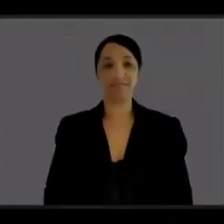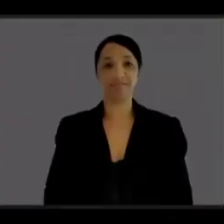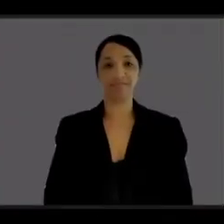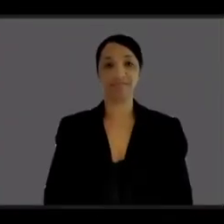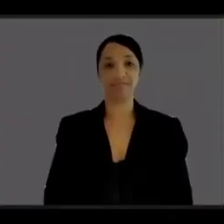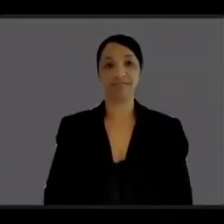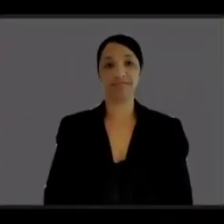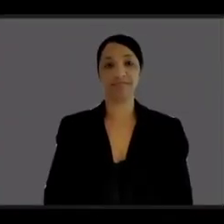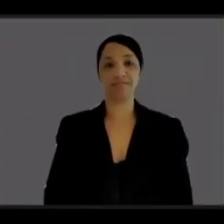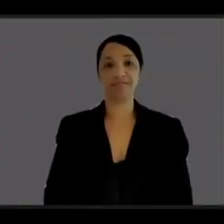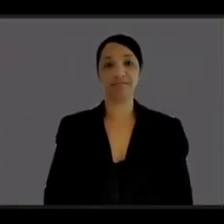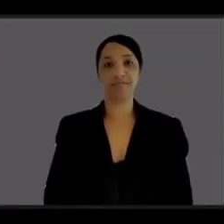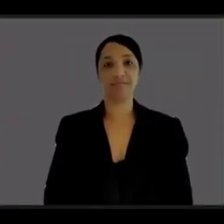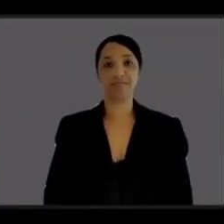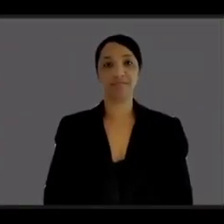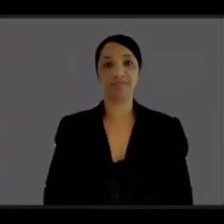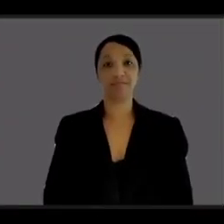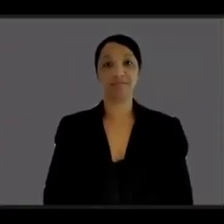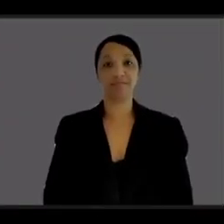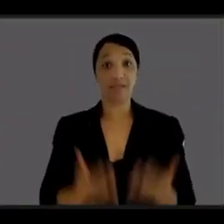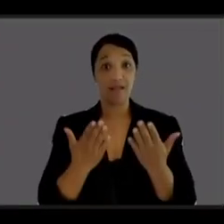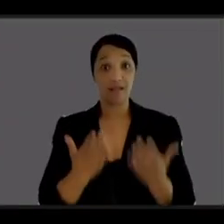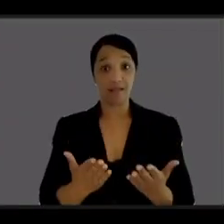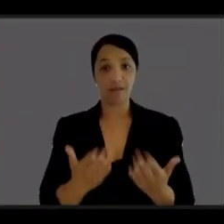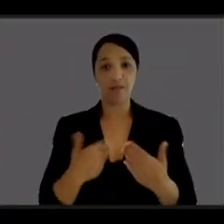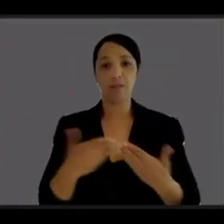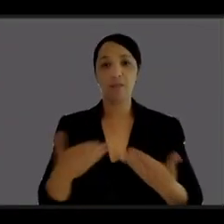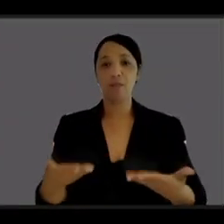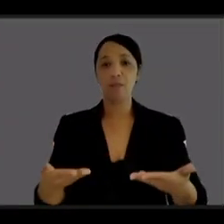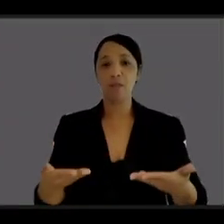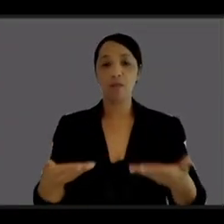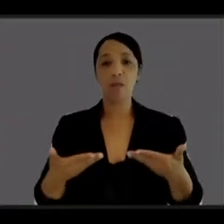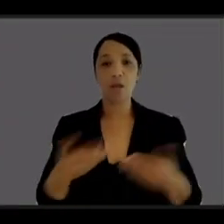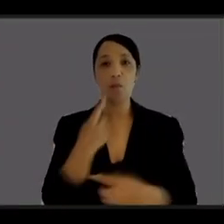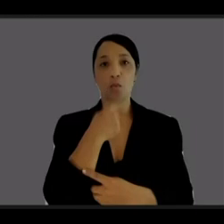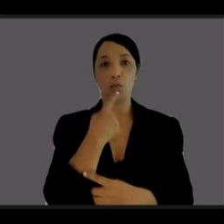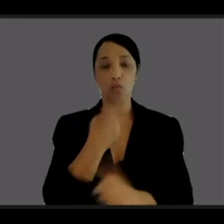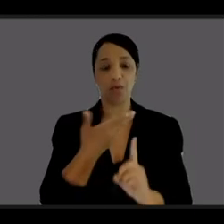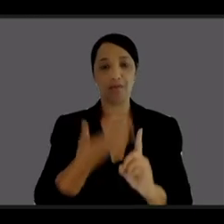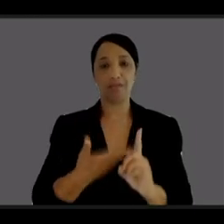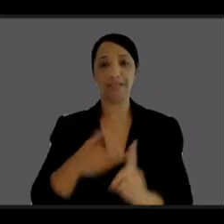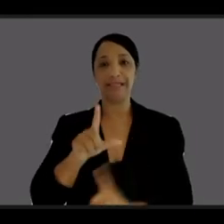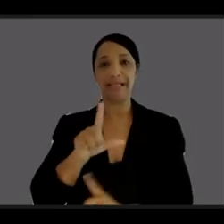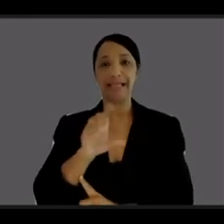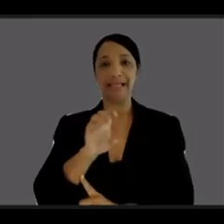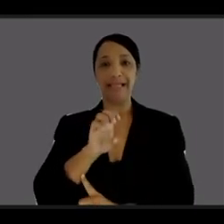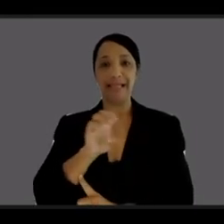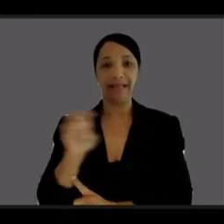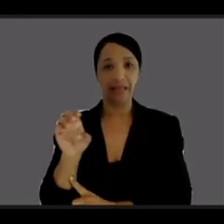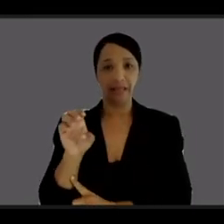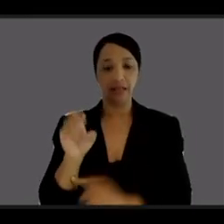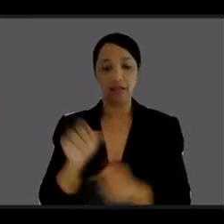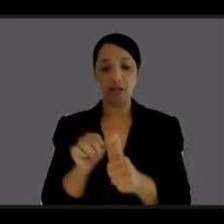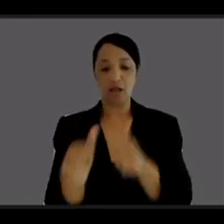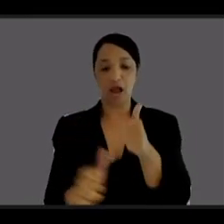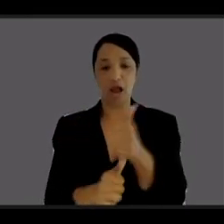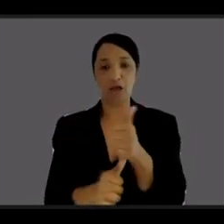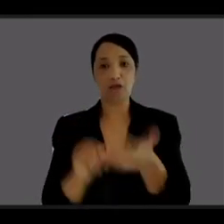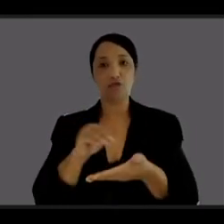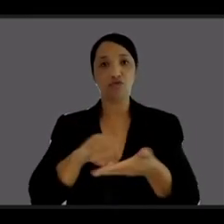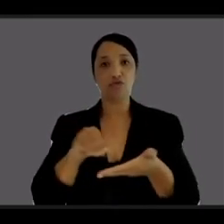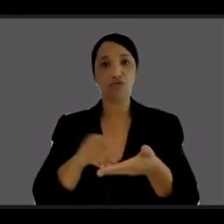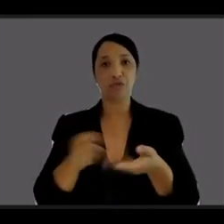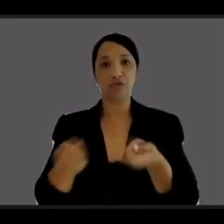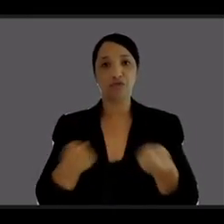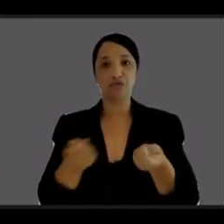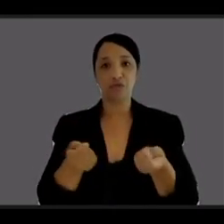Now, I would like to welcome Mr. Lee Junfar, Under Secretary General of United Nations,